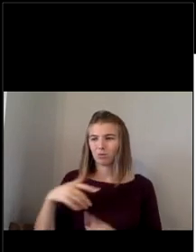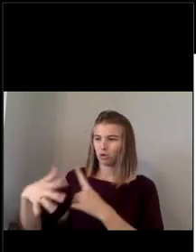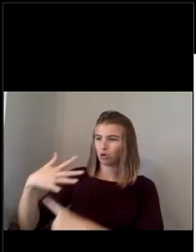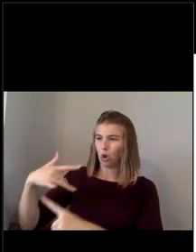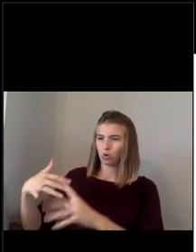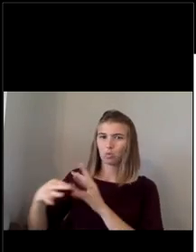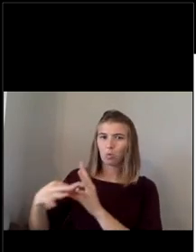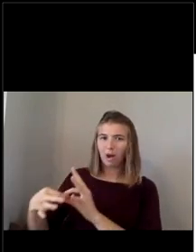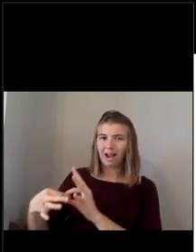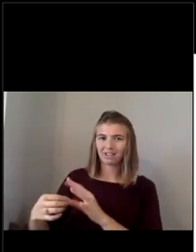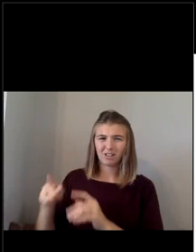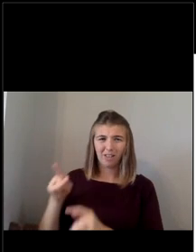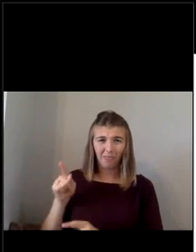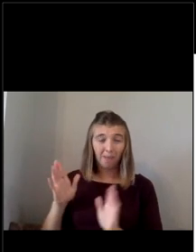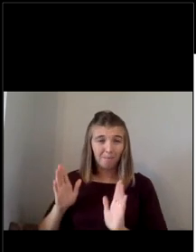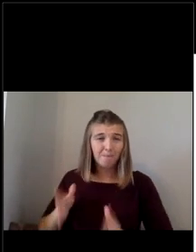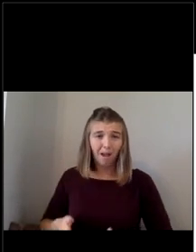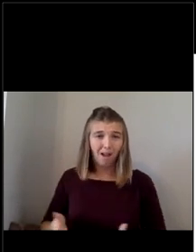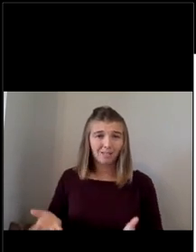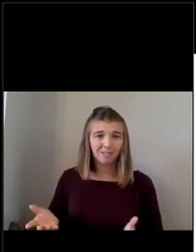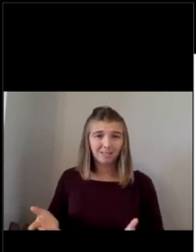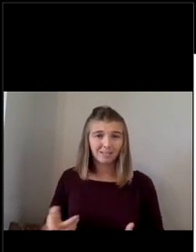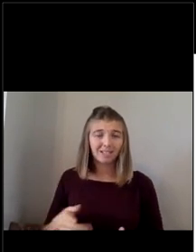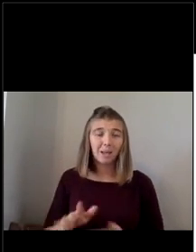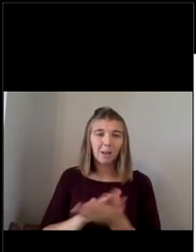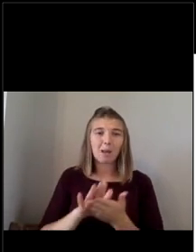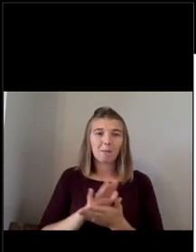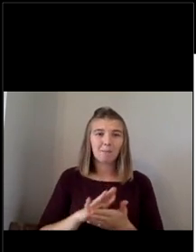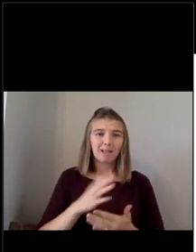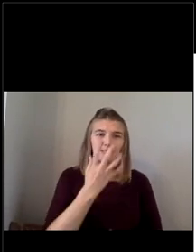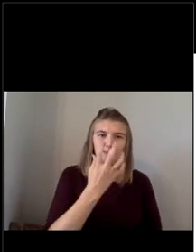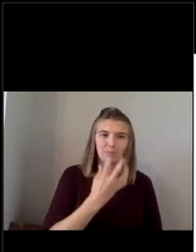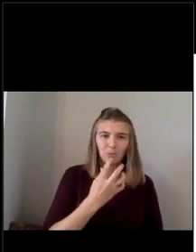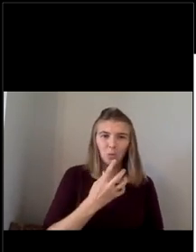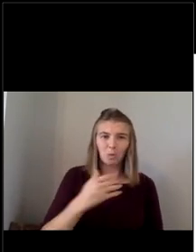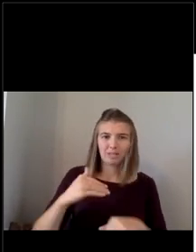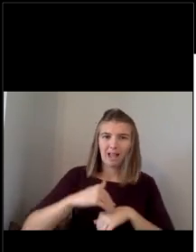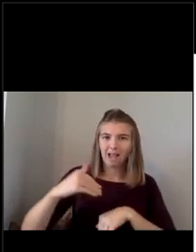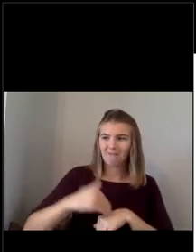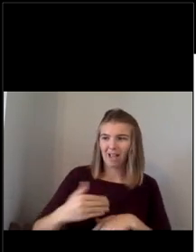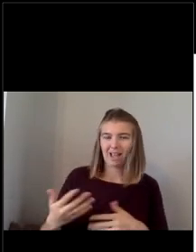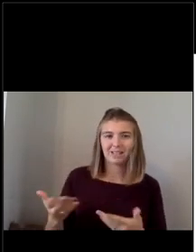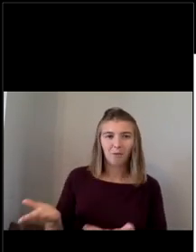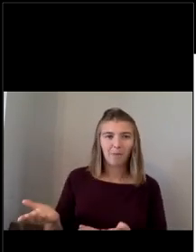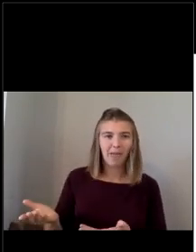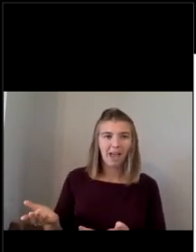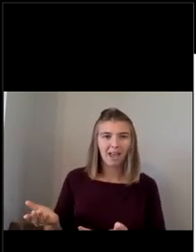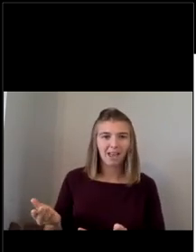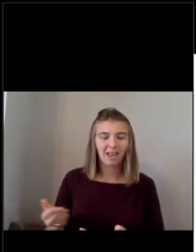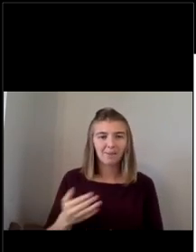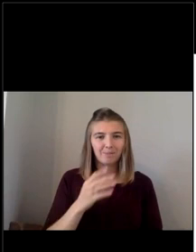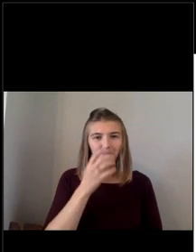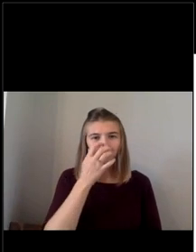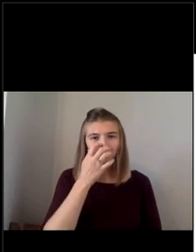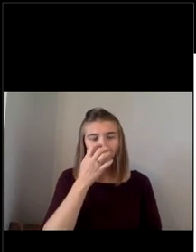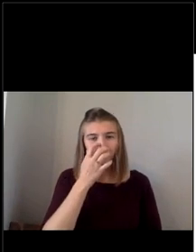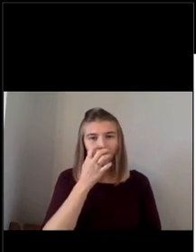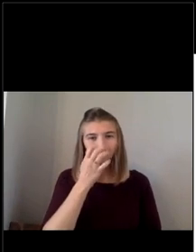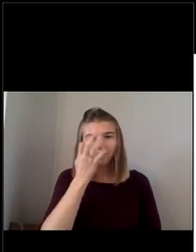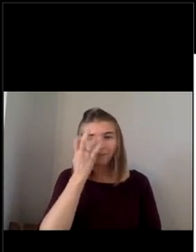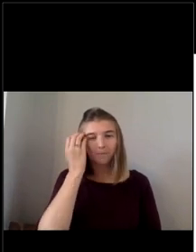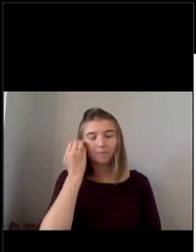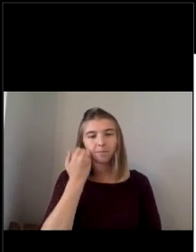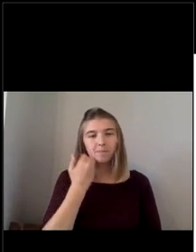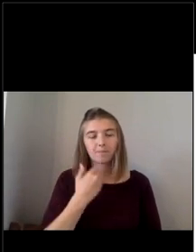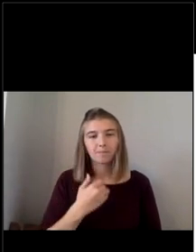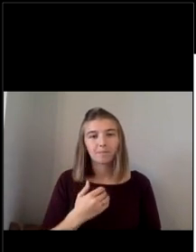and that is having a huge impact on your mood, on your stress levels, and on your well-being, and obviously on your ability